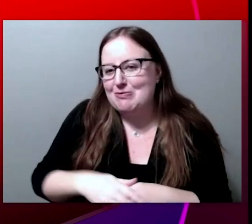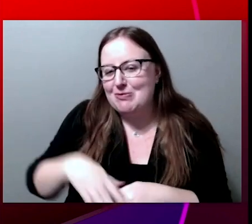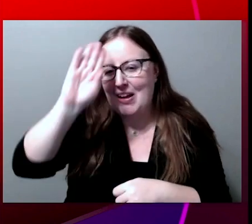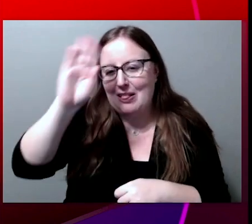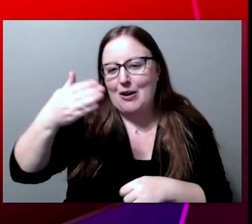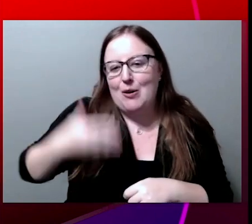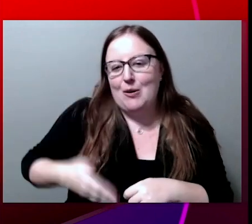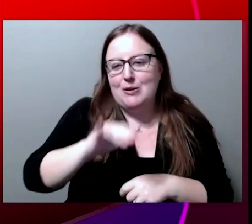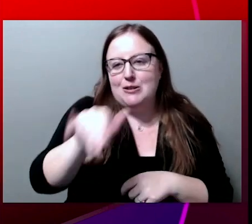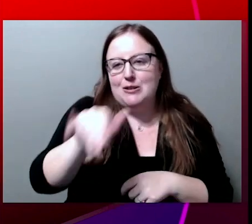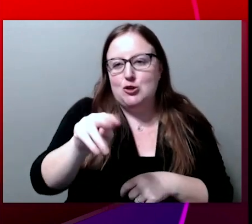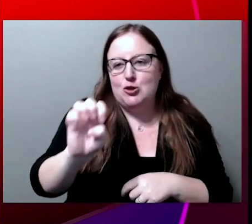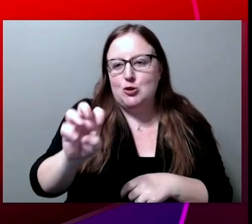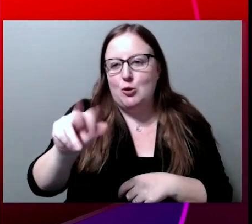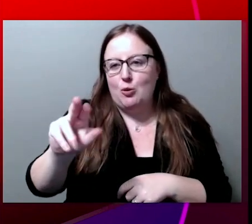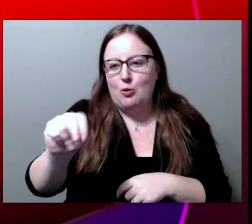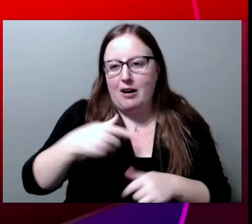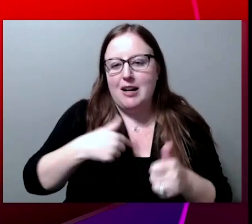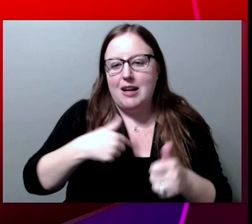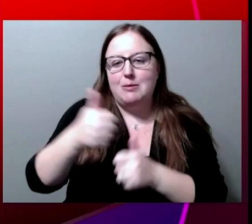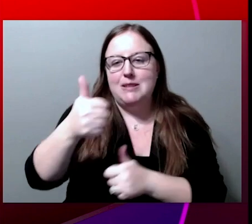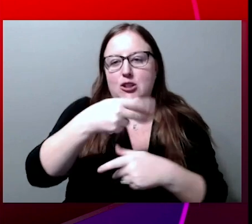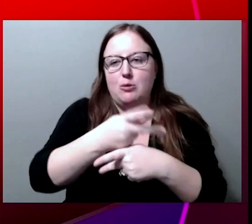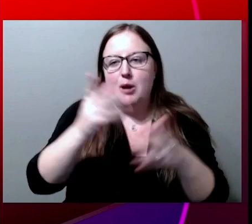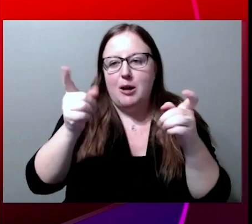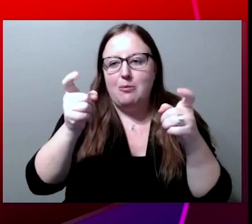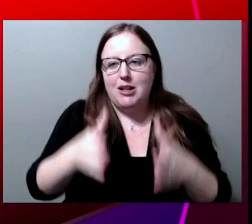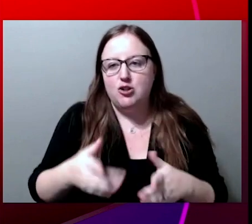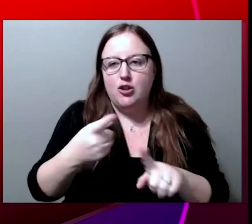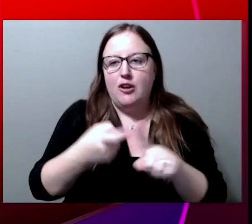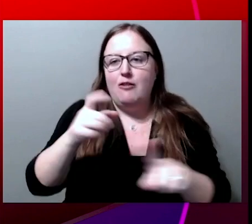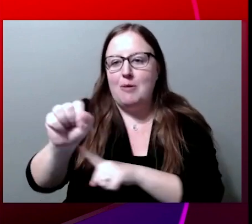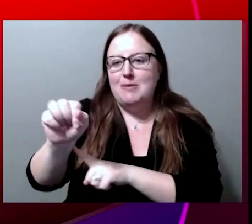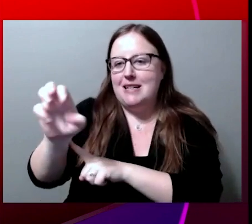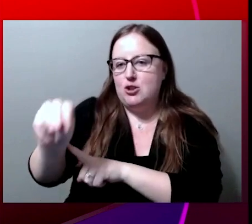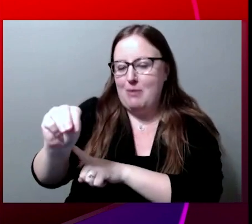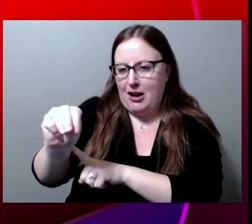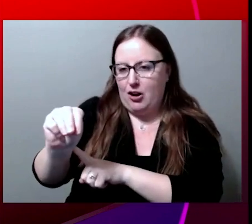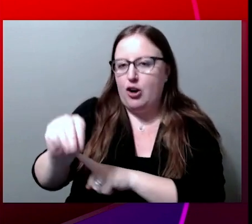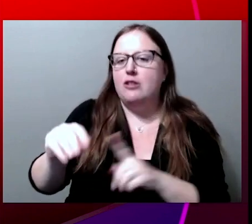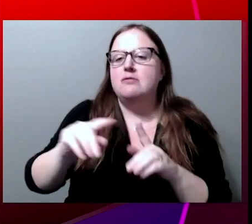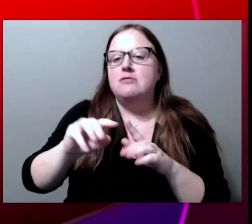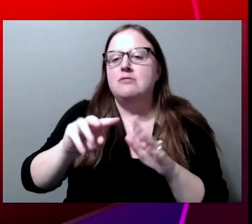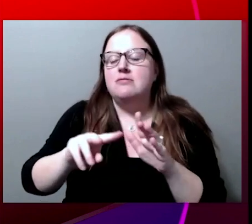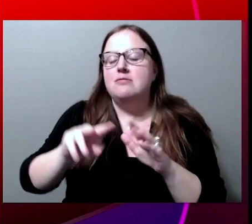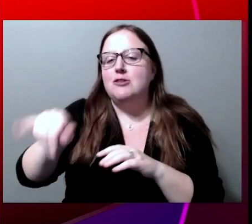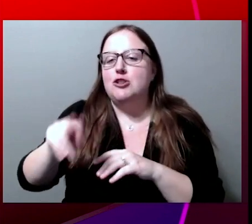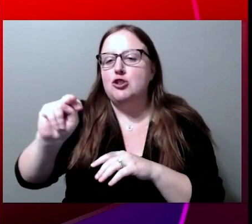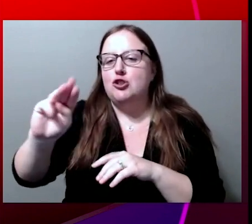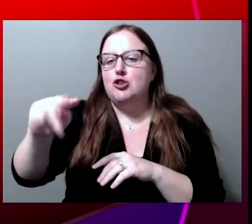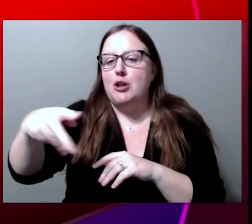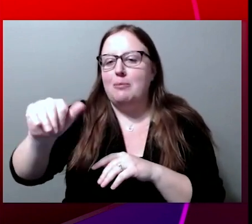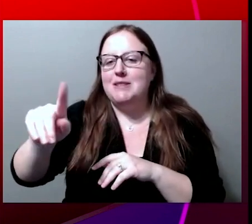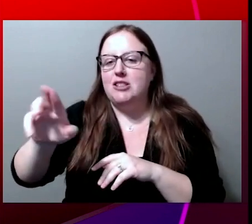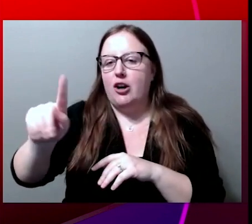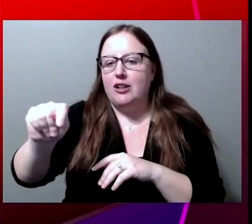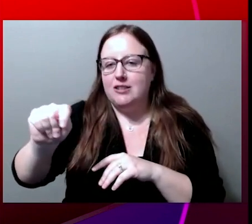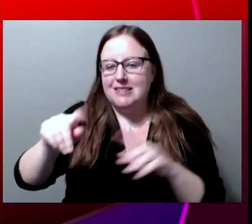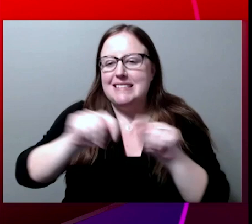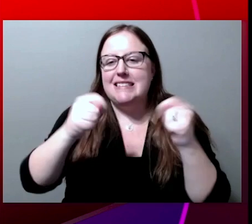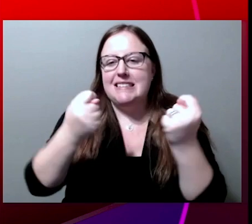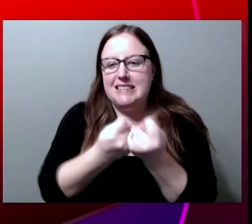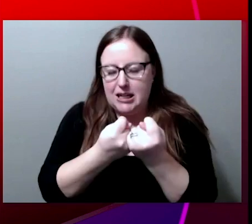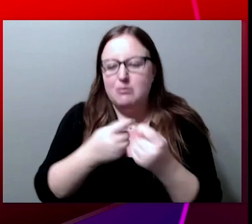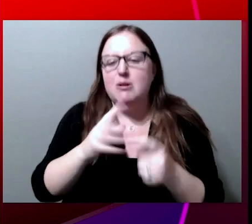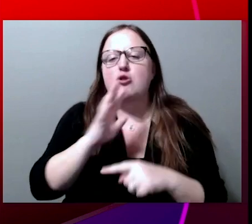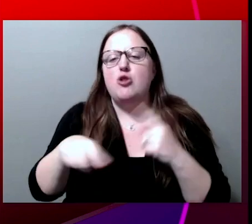name is Jun Won, and I'm a senior product manager from the SageMaker JumpStart team. And I'm here today to talk about our product, JumpStart, as well as its